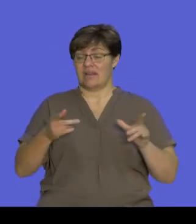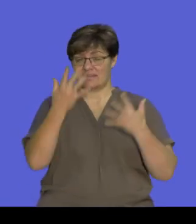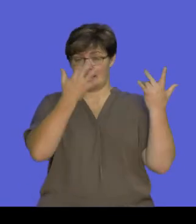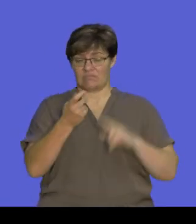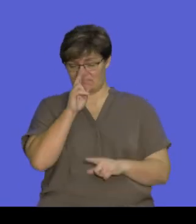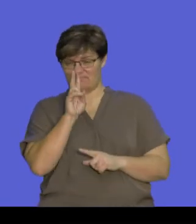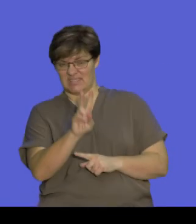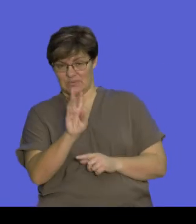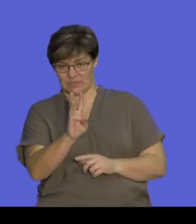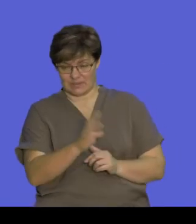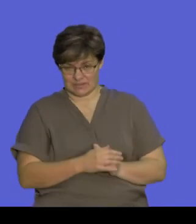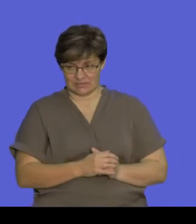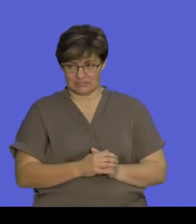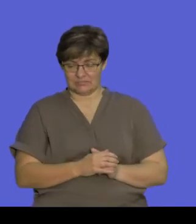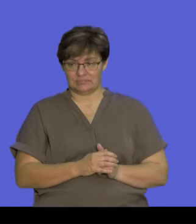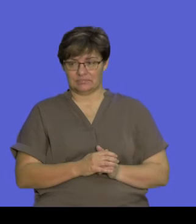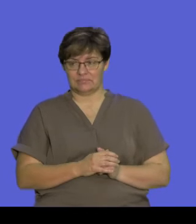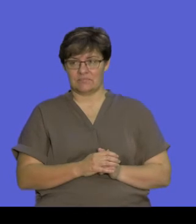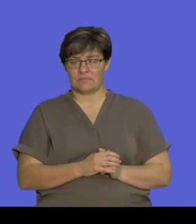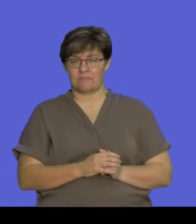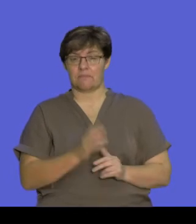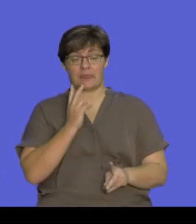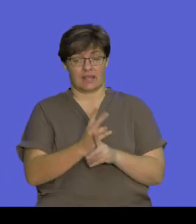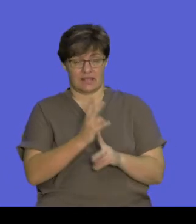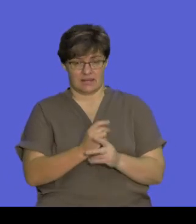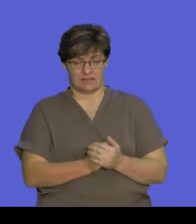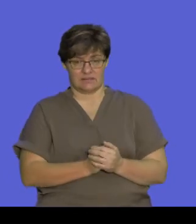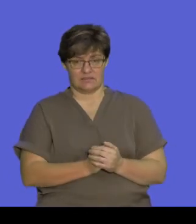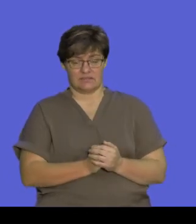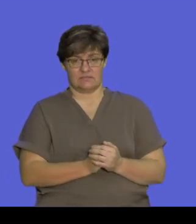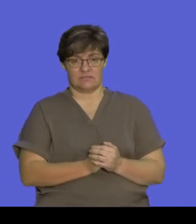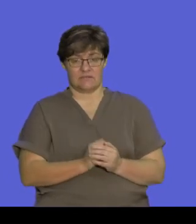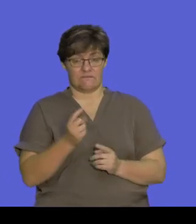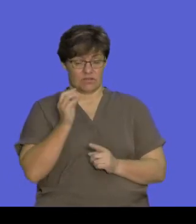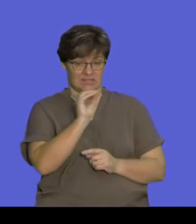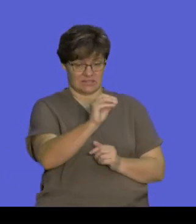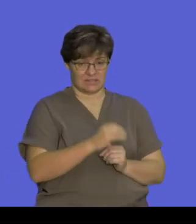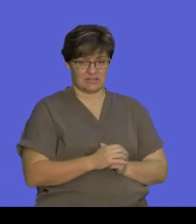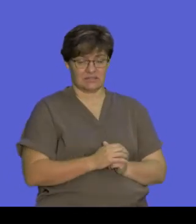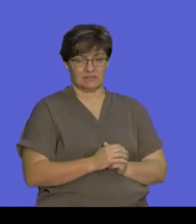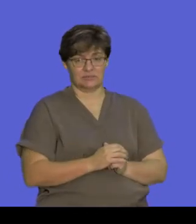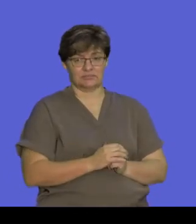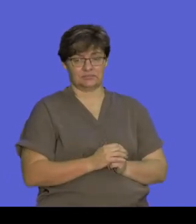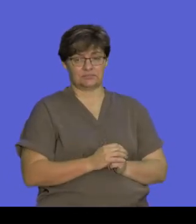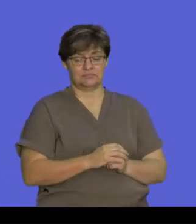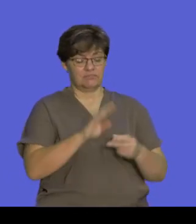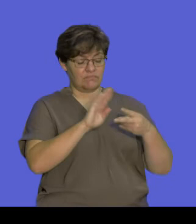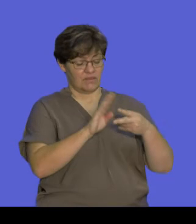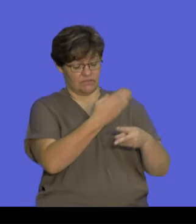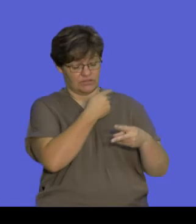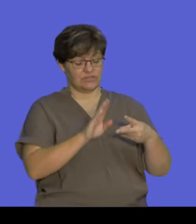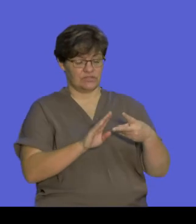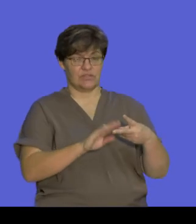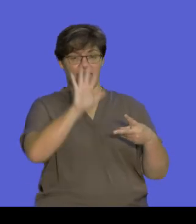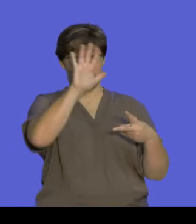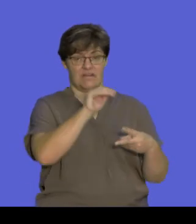it. So again, we've got the first one. Let's do the second one, which was 5 out of 8.